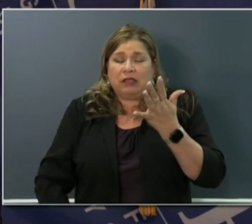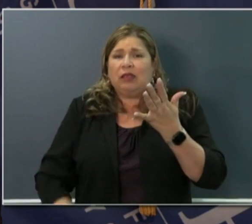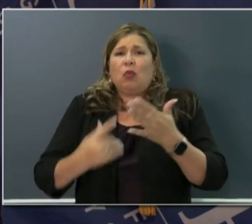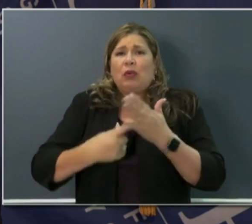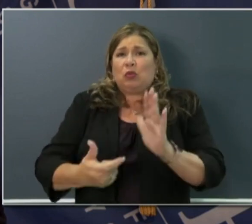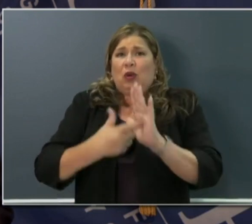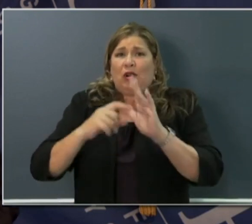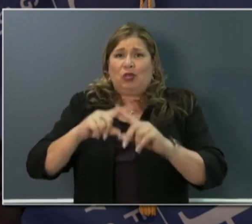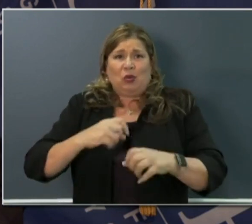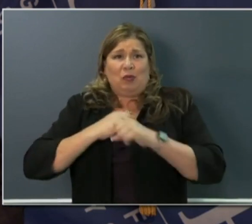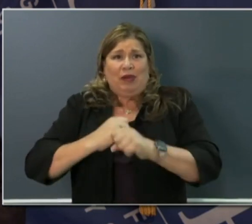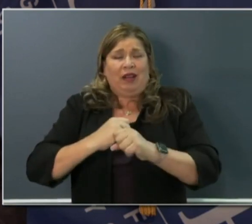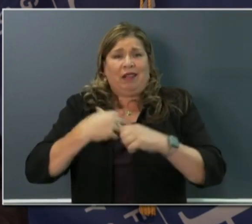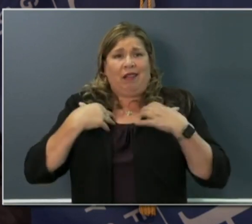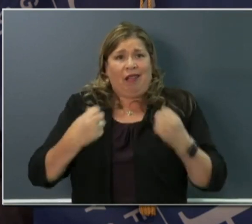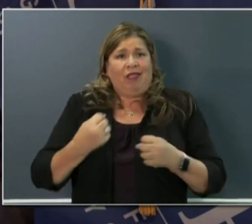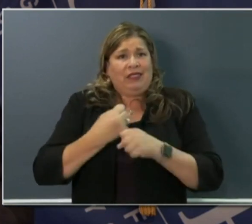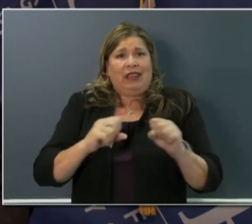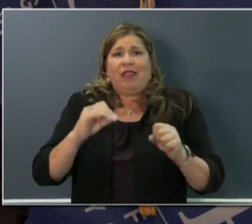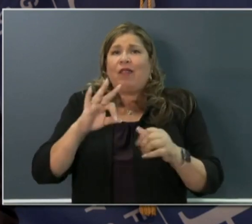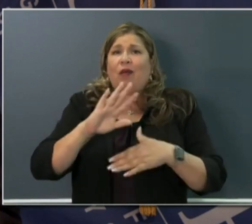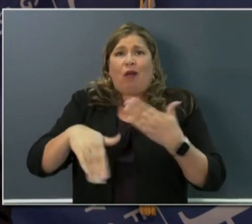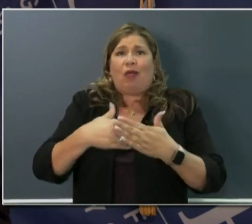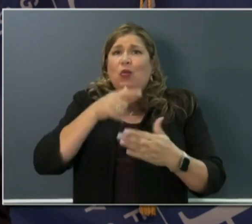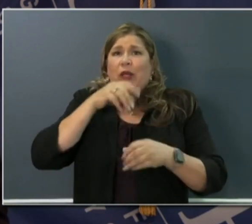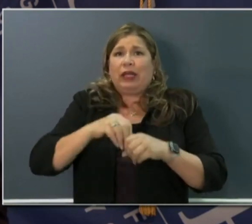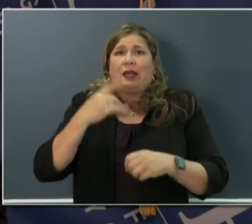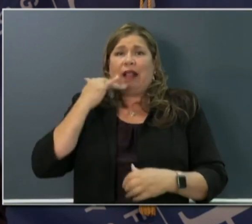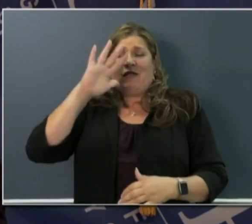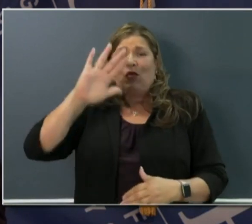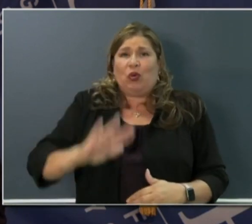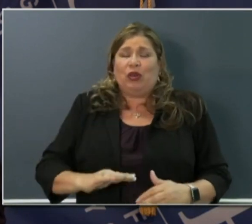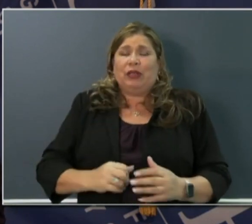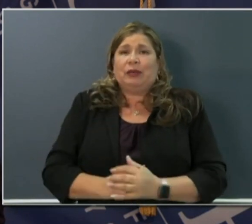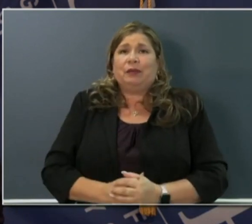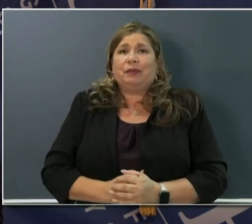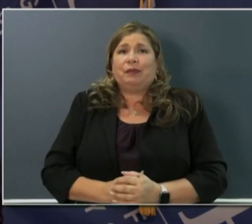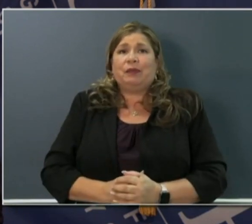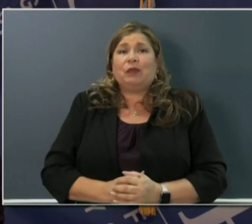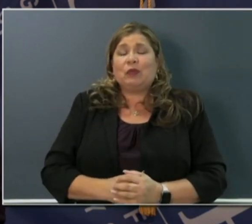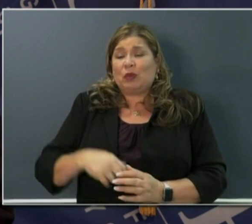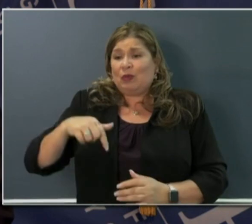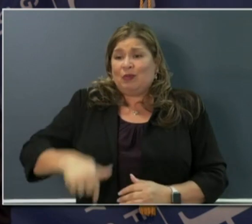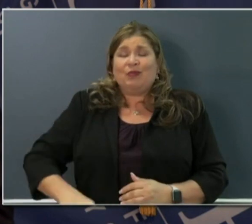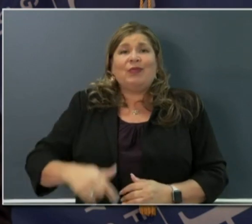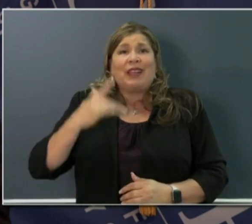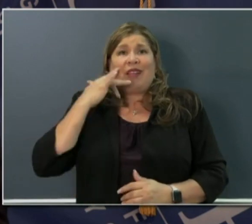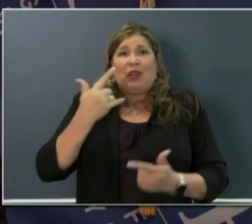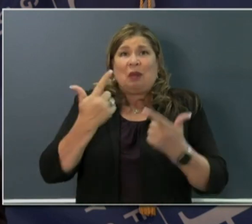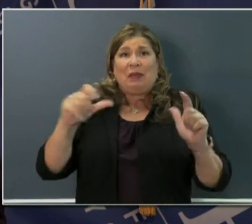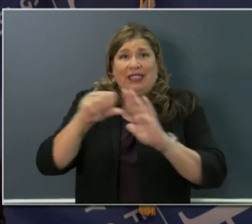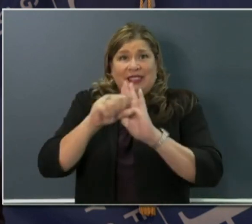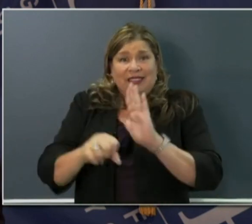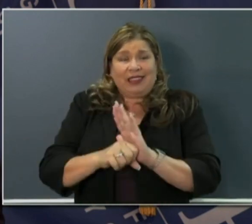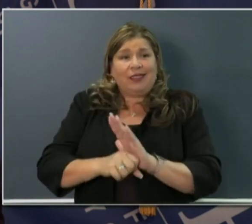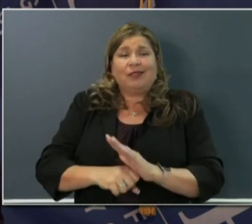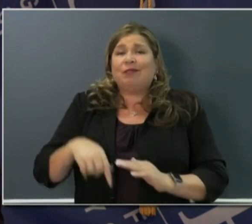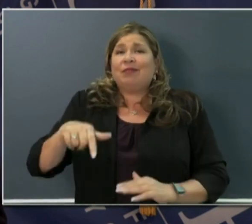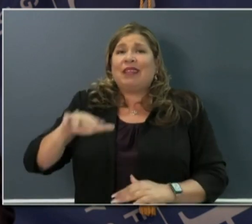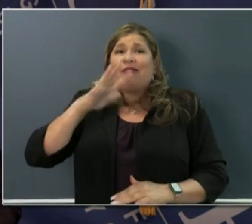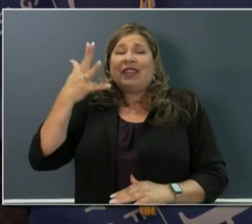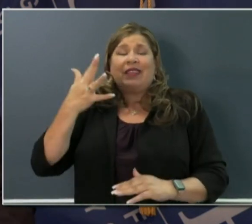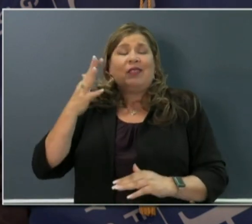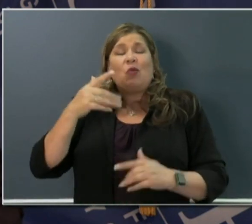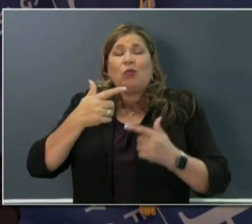So on behalf of the nation's largest state, as governor of the world's fifth largest economy, the state of California, let